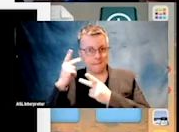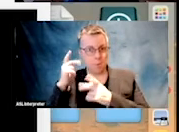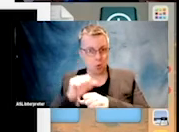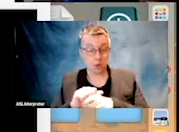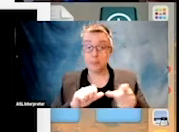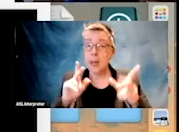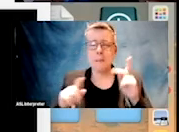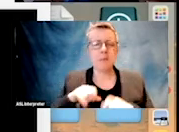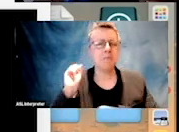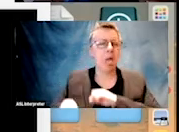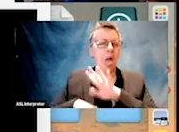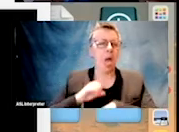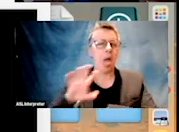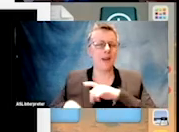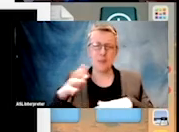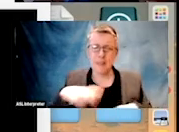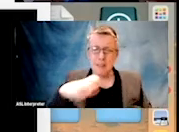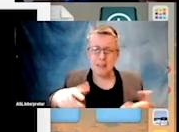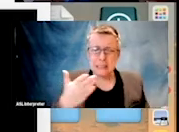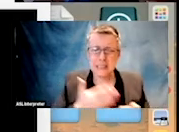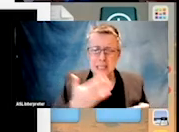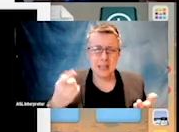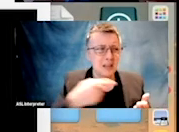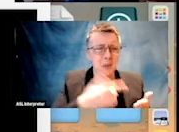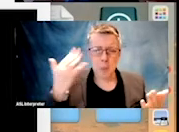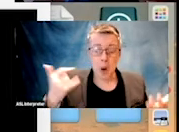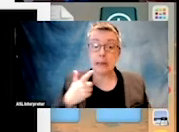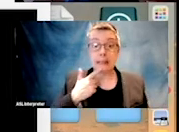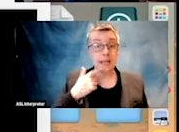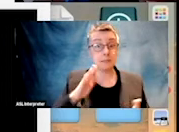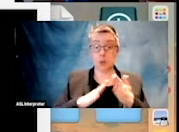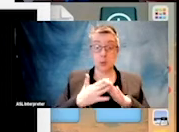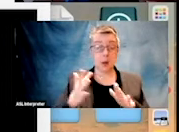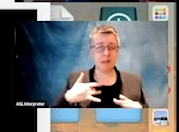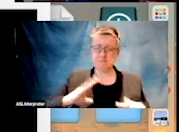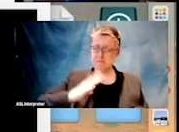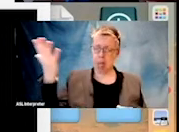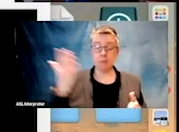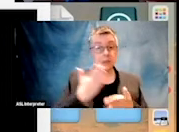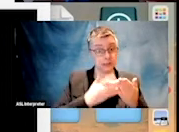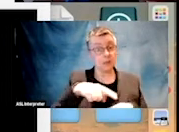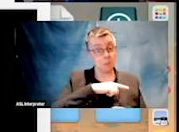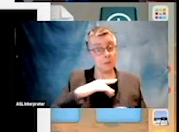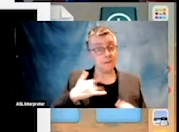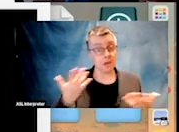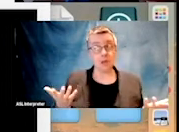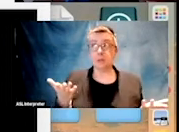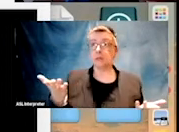people, um, for having done that. They, the lesbian community felt some of them felt sort of